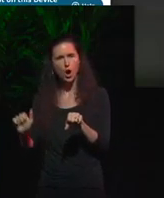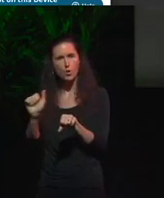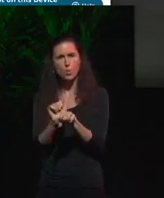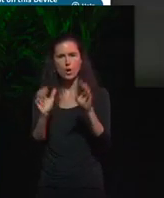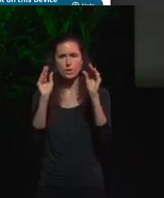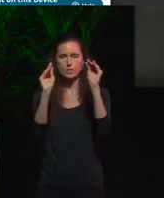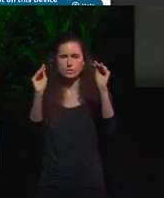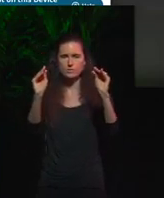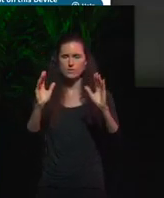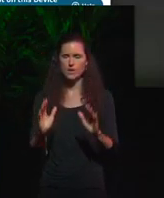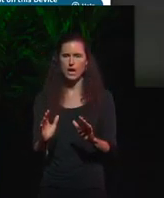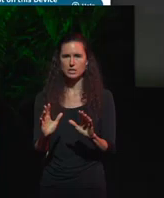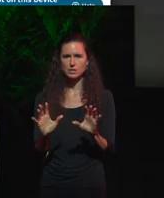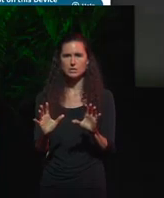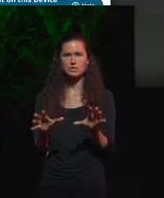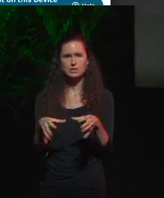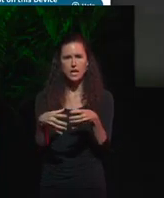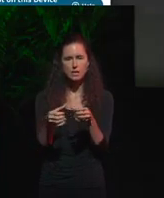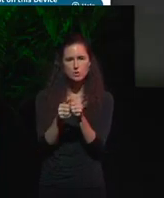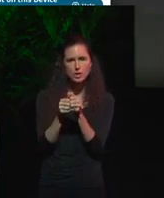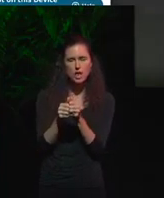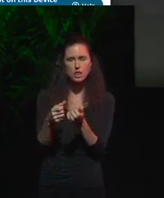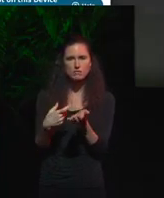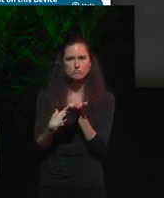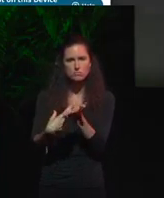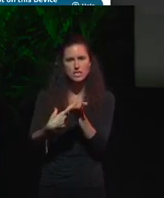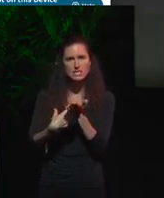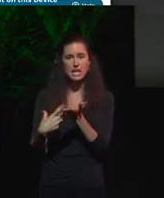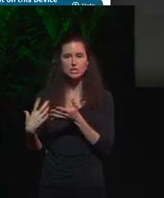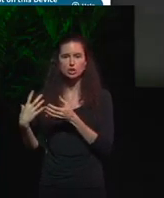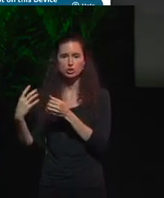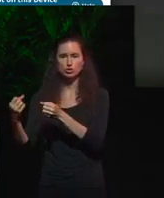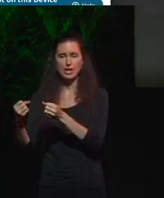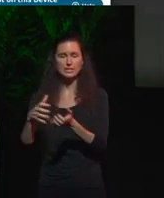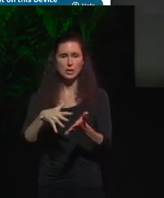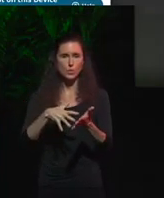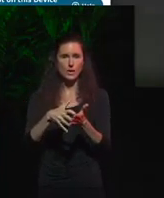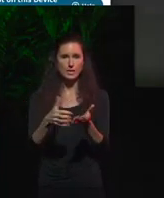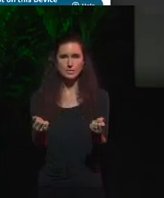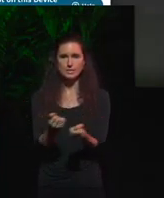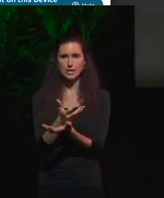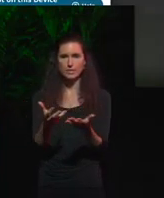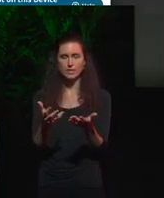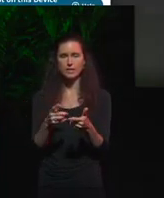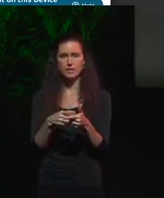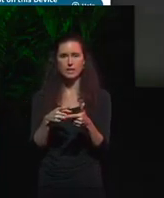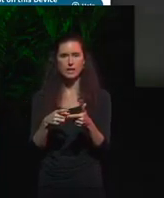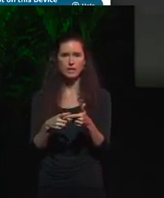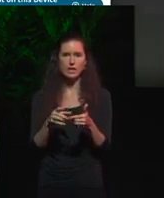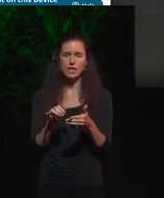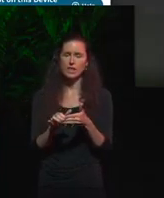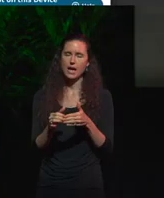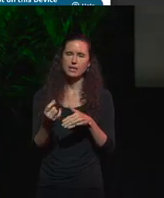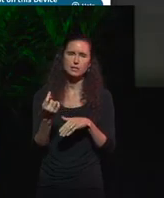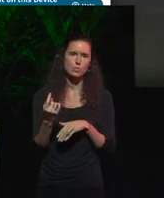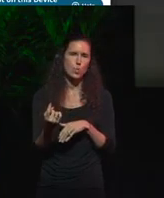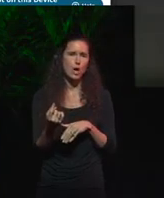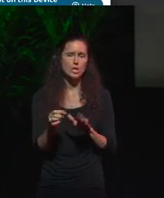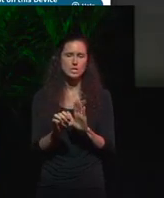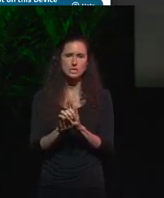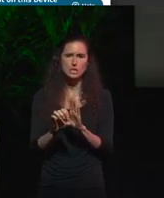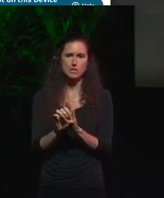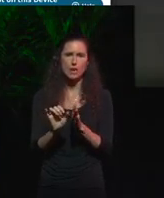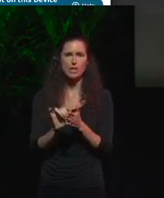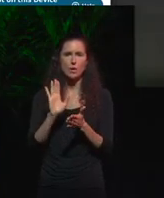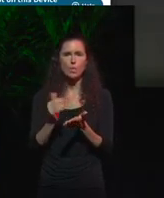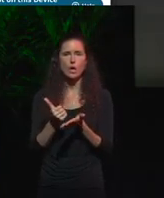faculty came together at the end, talked about the strengths and weaknesses of all of those, and we came to Lumen Circles as one of those ones that will